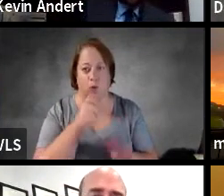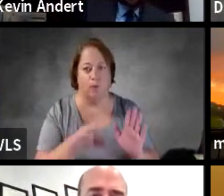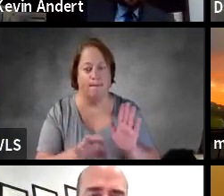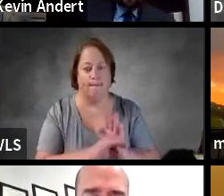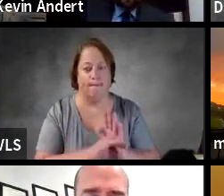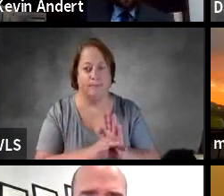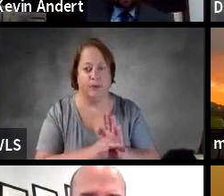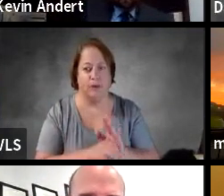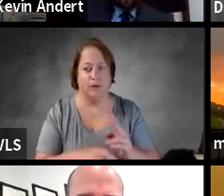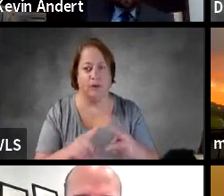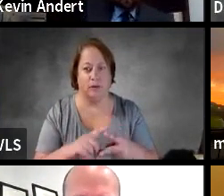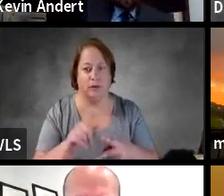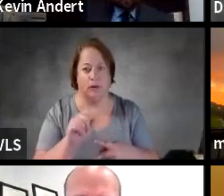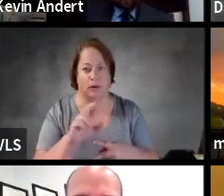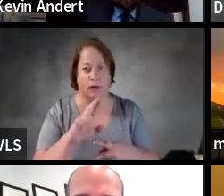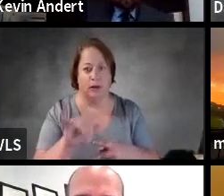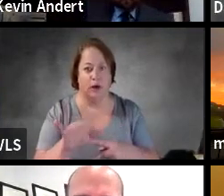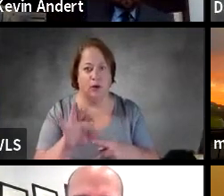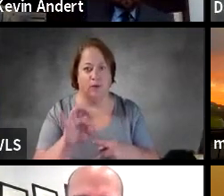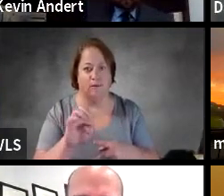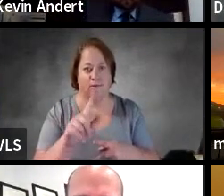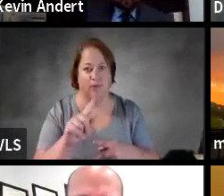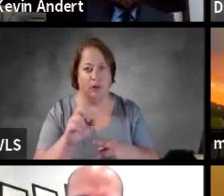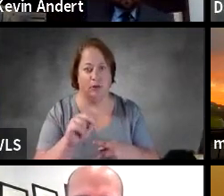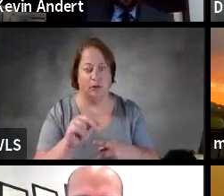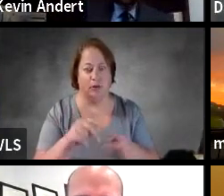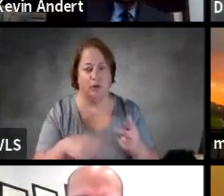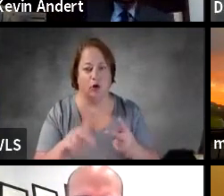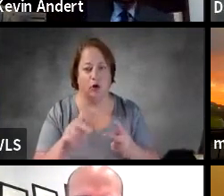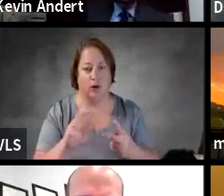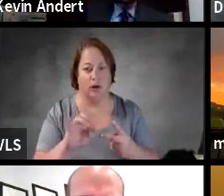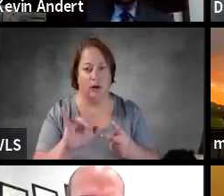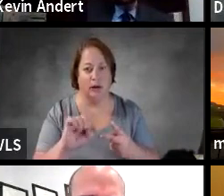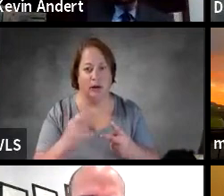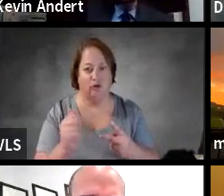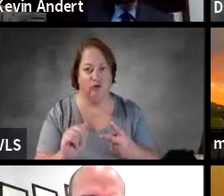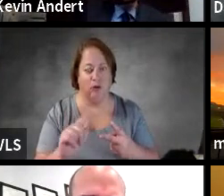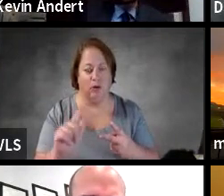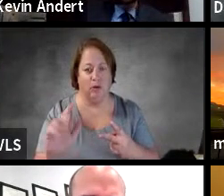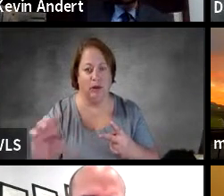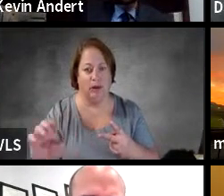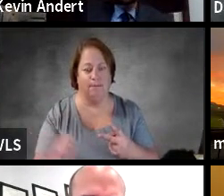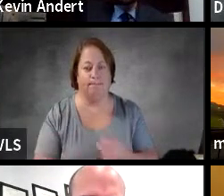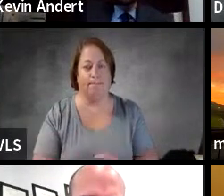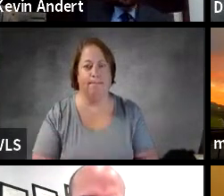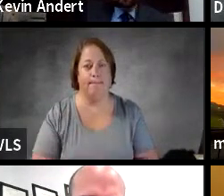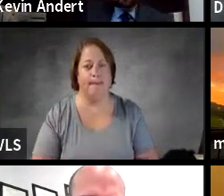either Larry Felton or Keisha Lee.